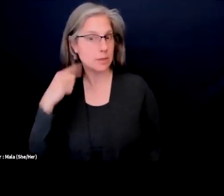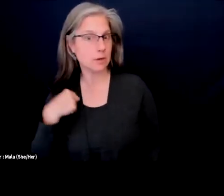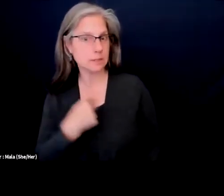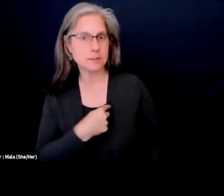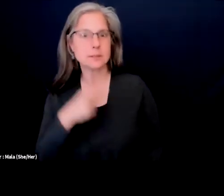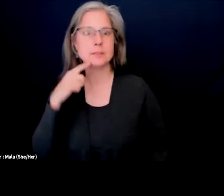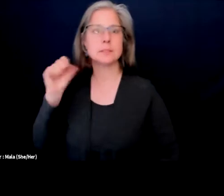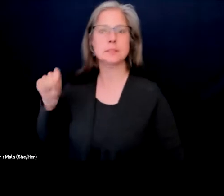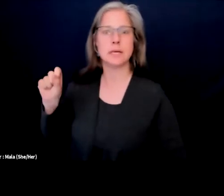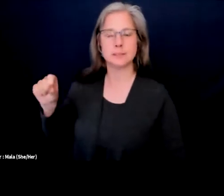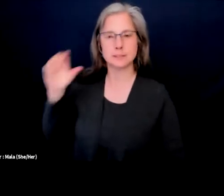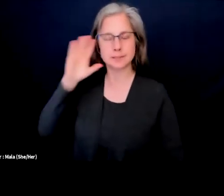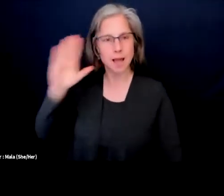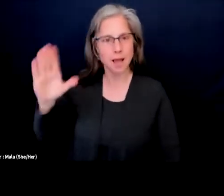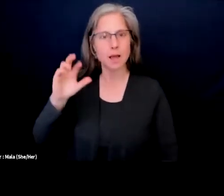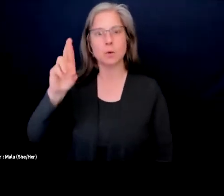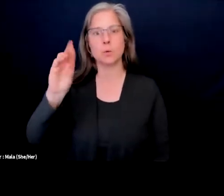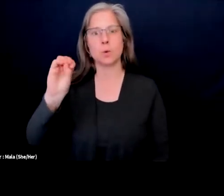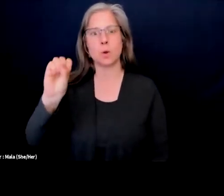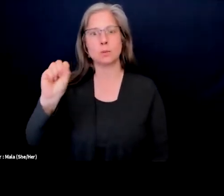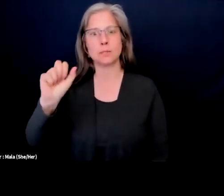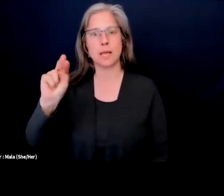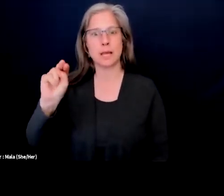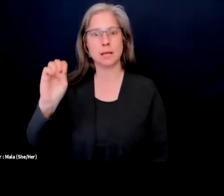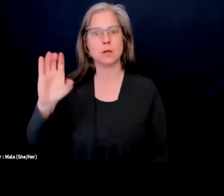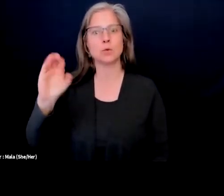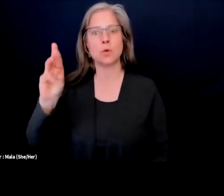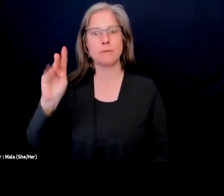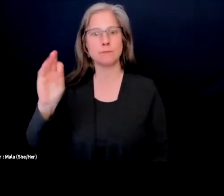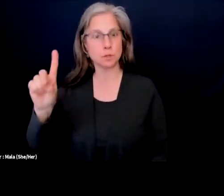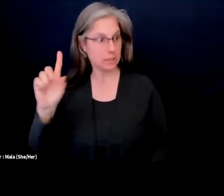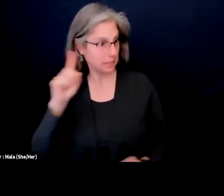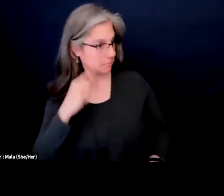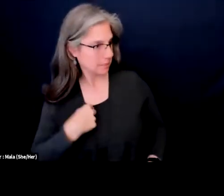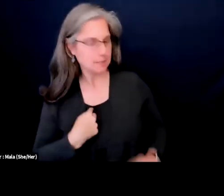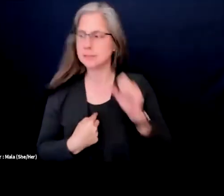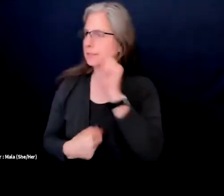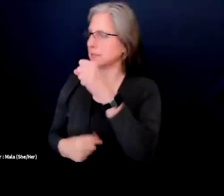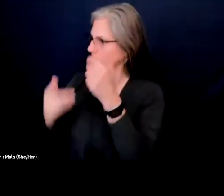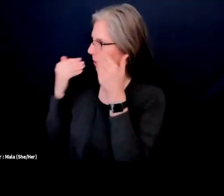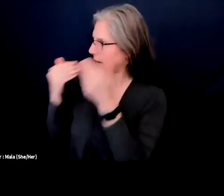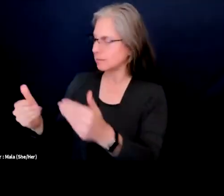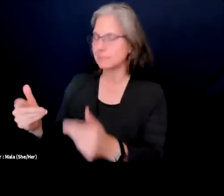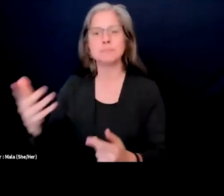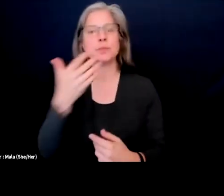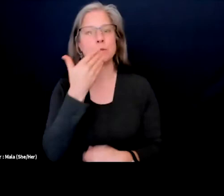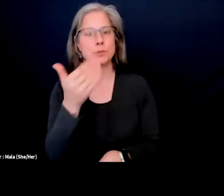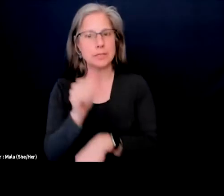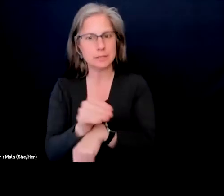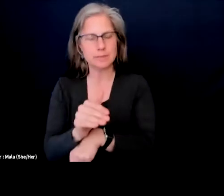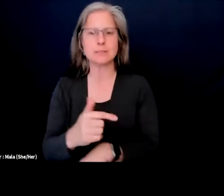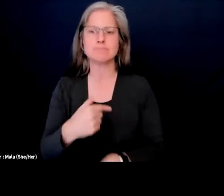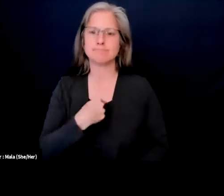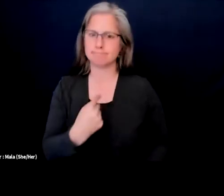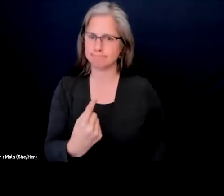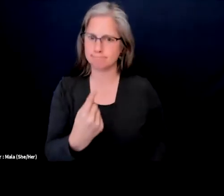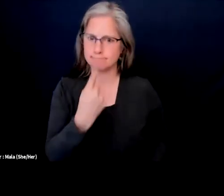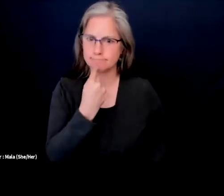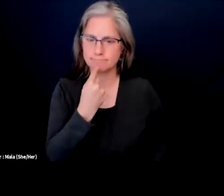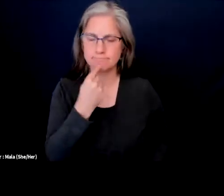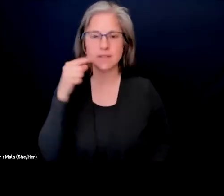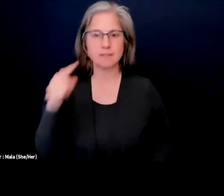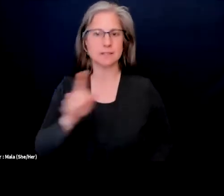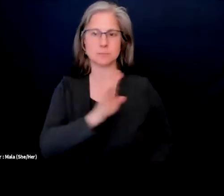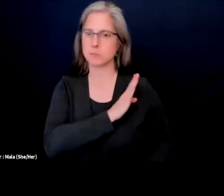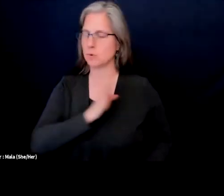Hi, Roseanne Crawford. Am I audible? Yes, go ahead. Oh, thank you. Good evening. I'm disappointed that this board did